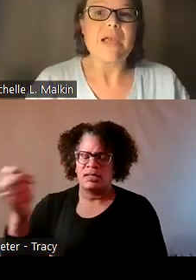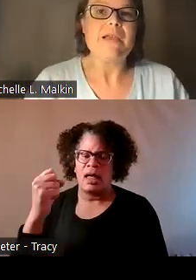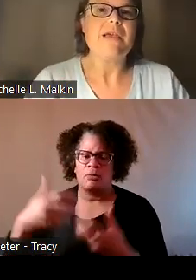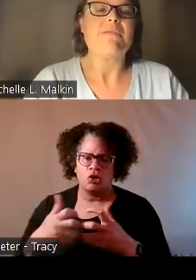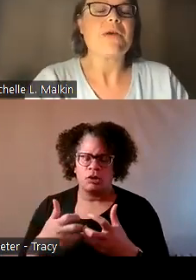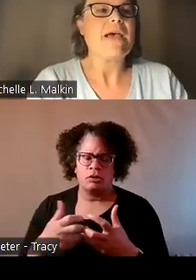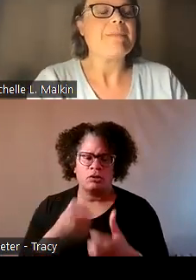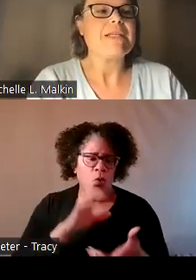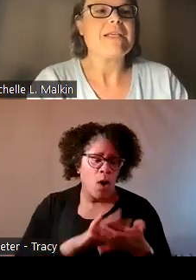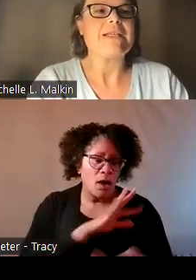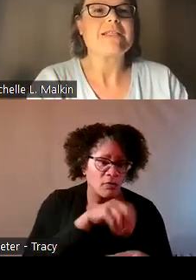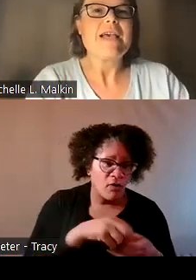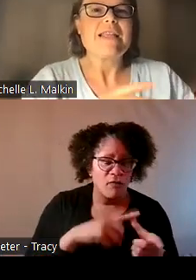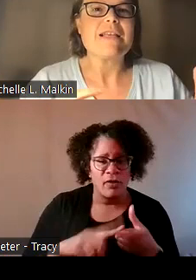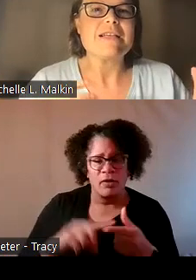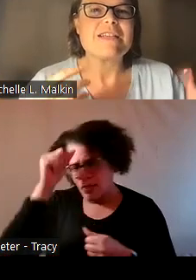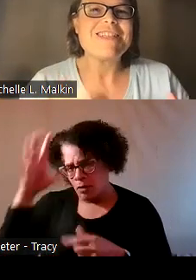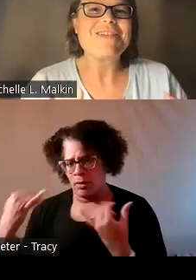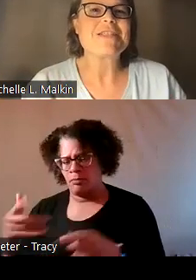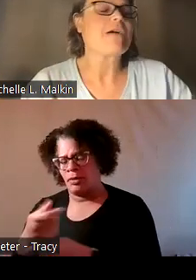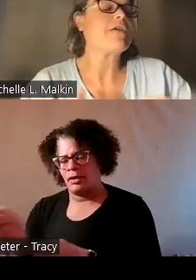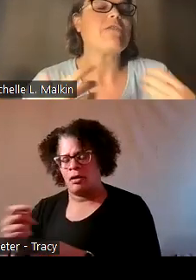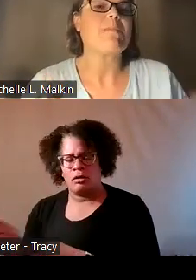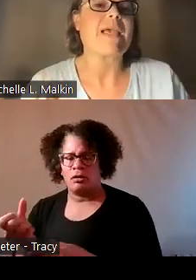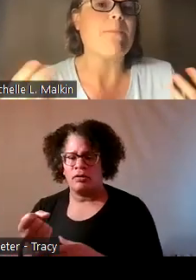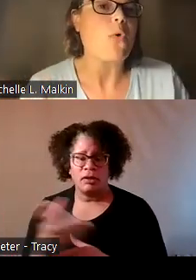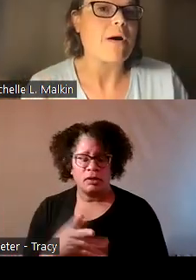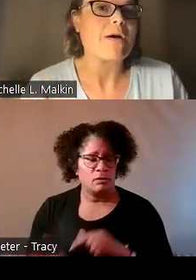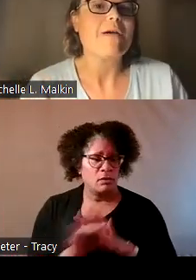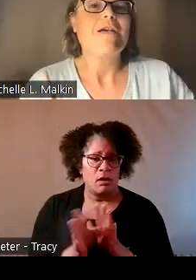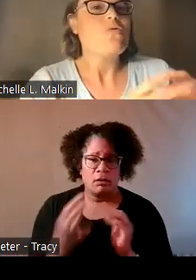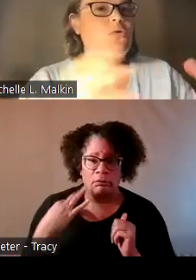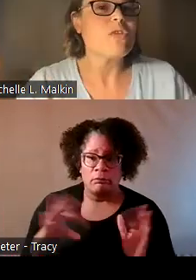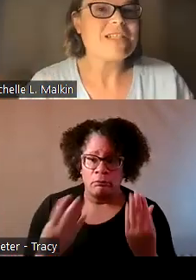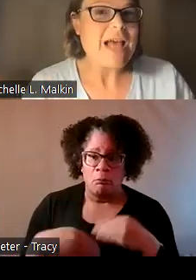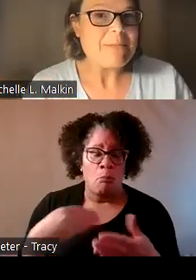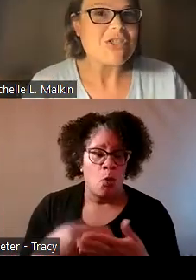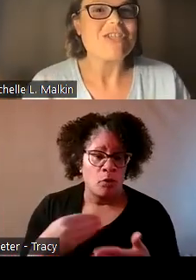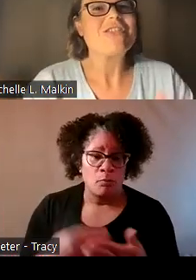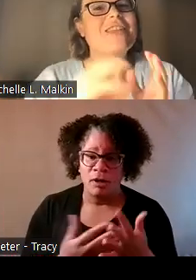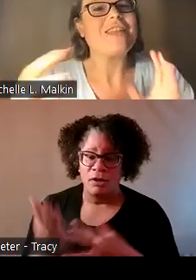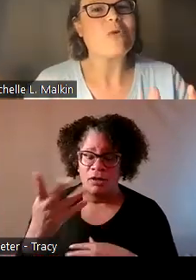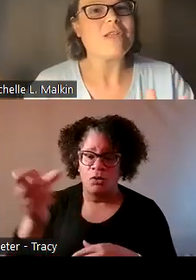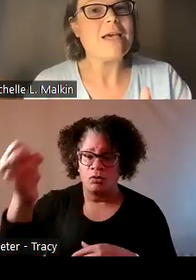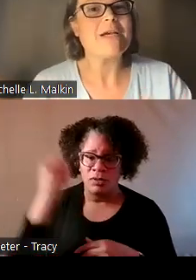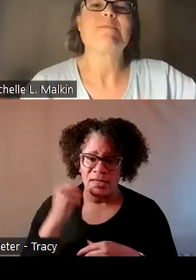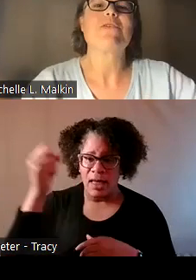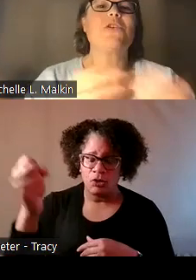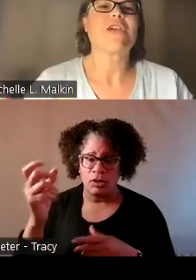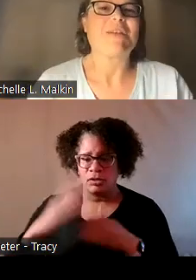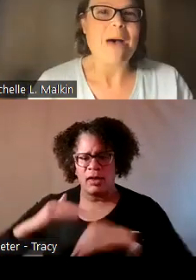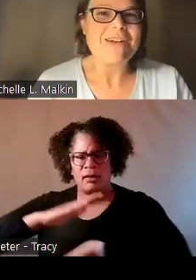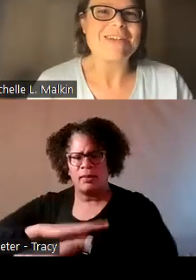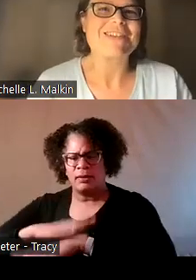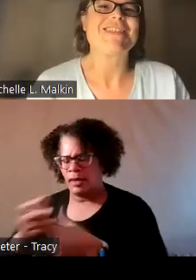men played. And what happened is the casinos discovered they were making more through these slot machines than they were the table games. So if